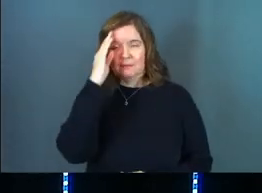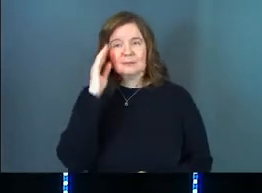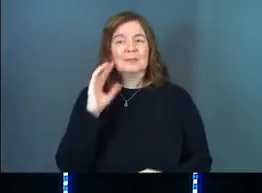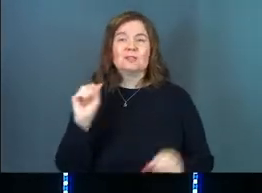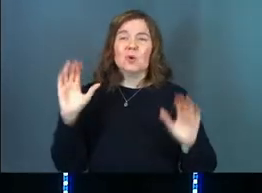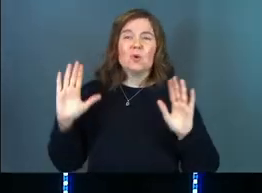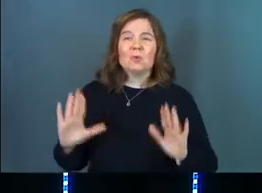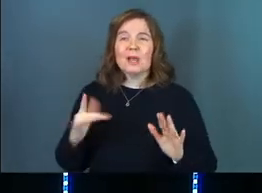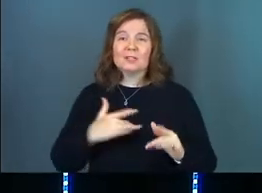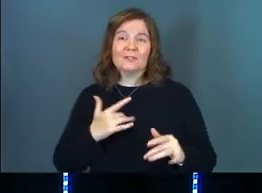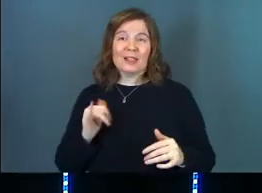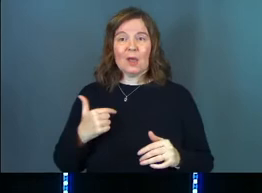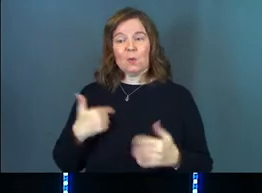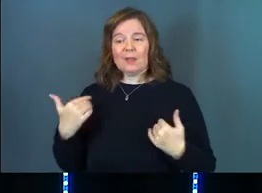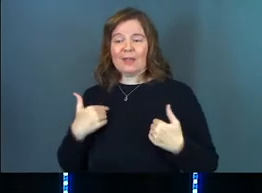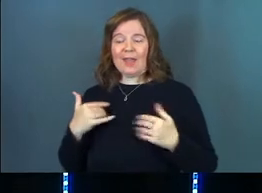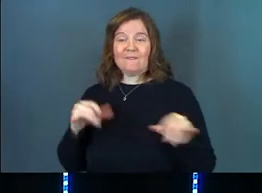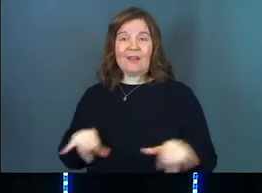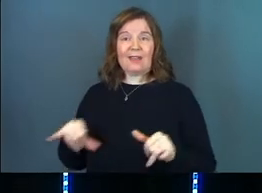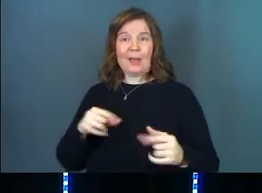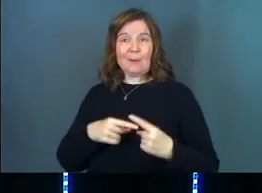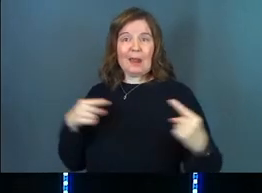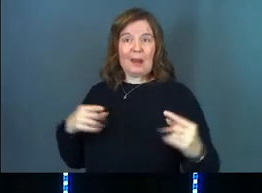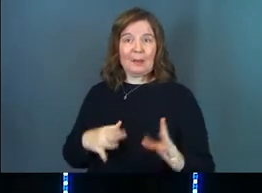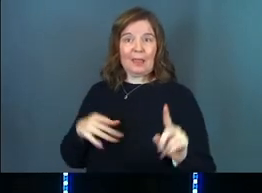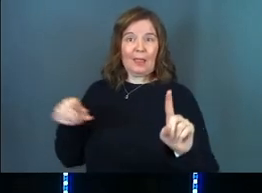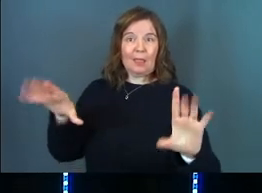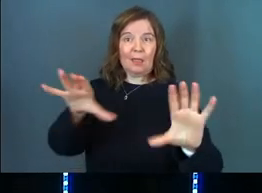it's so great to feel like we've got a common enemy.